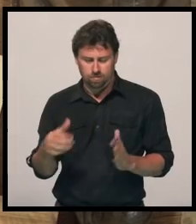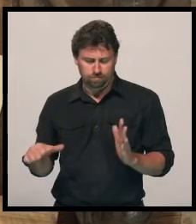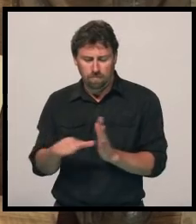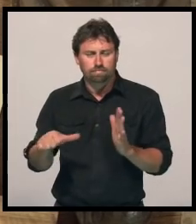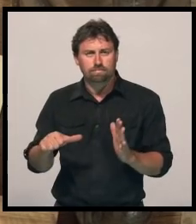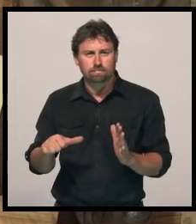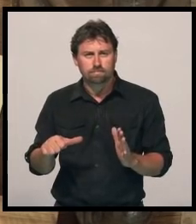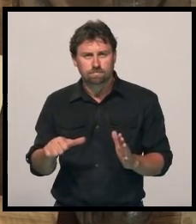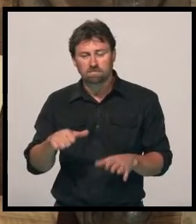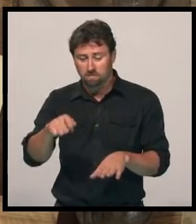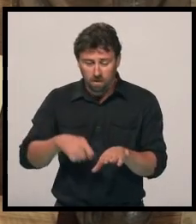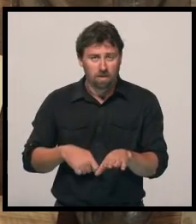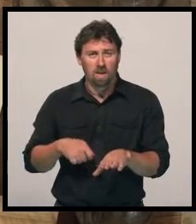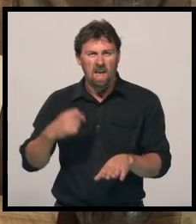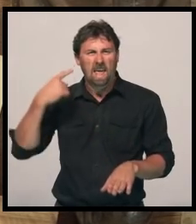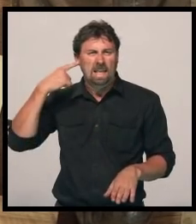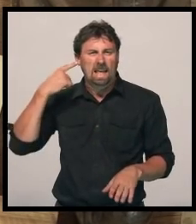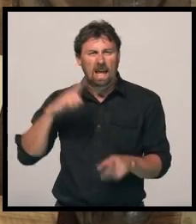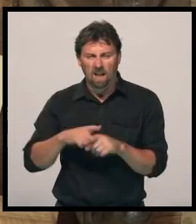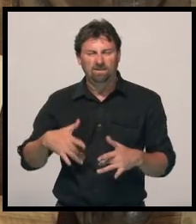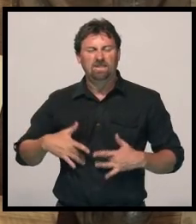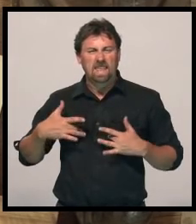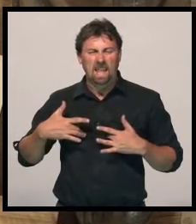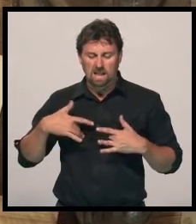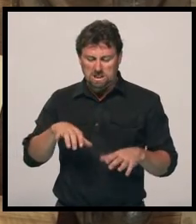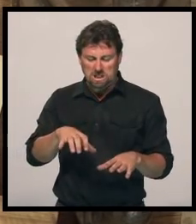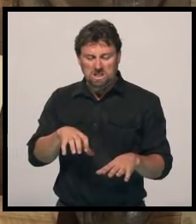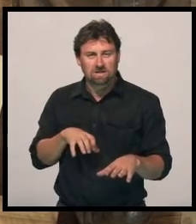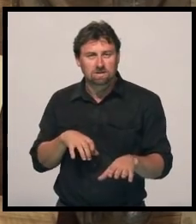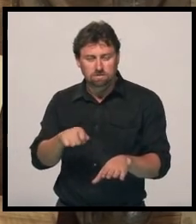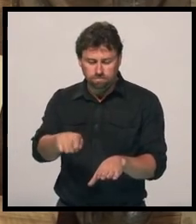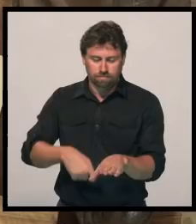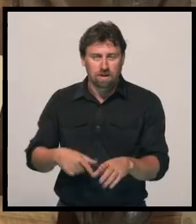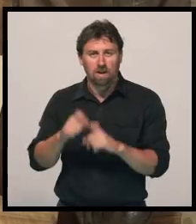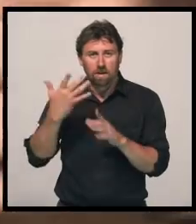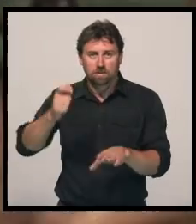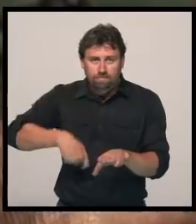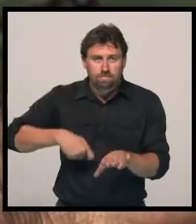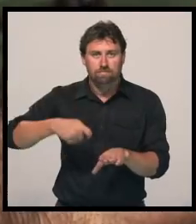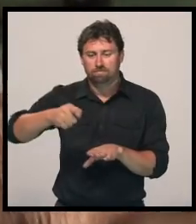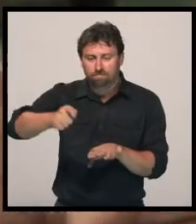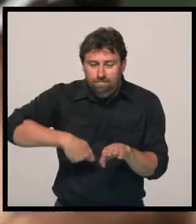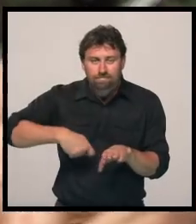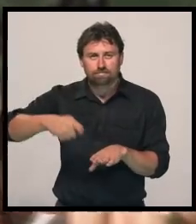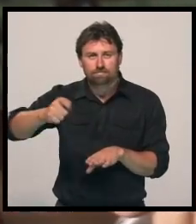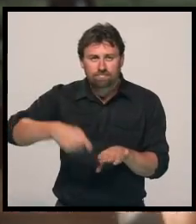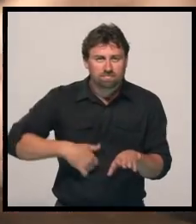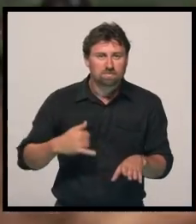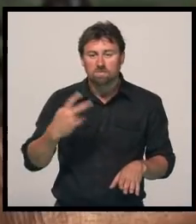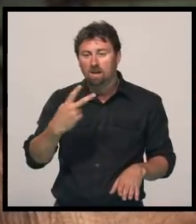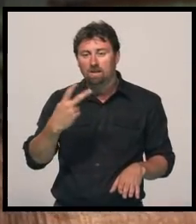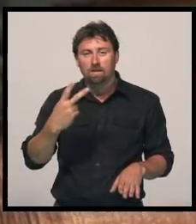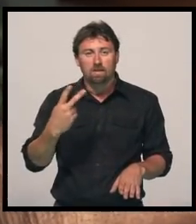and you can hear it. It's a lot more fibrous. And this is going to take me maybe 12,